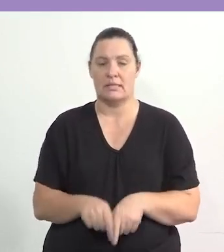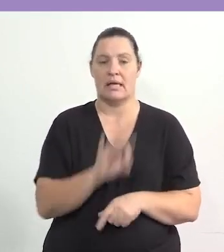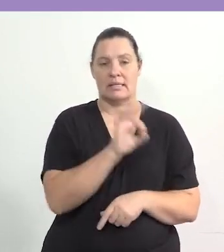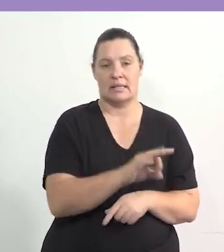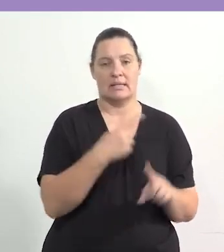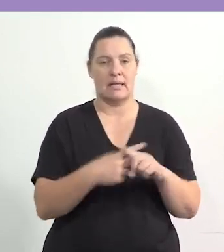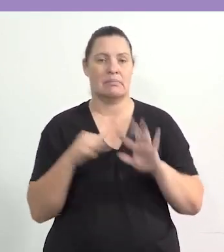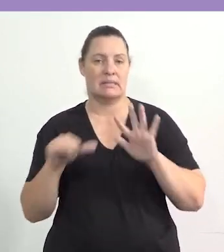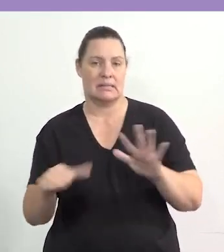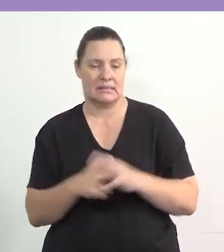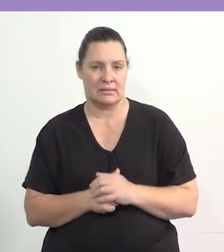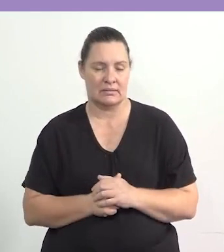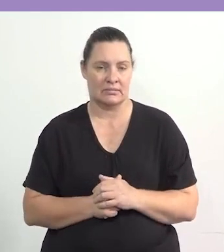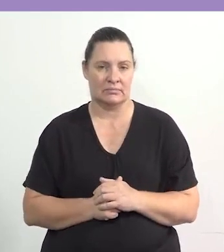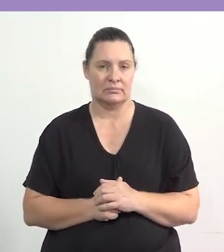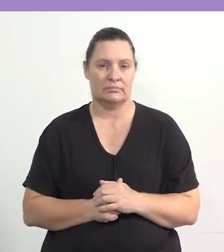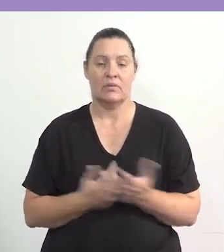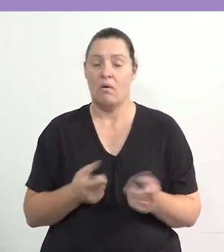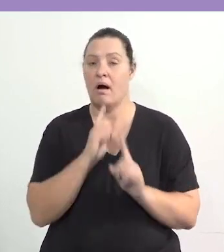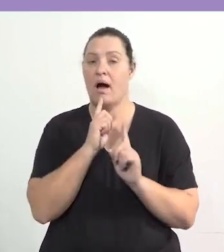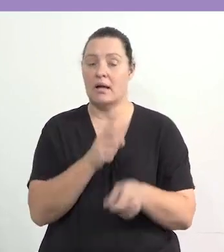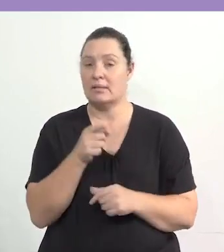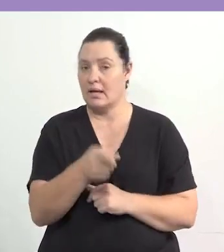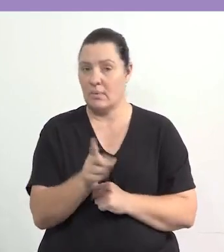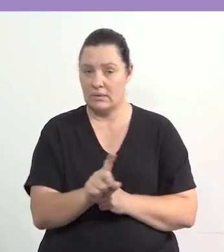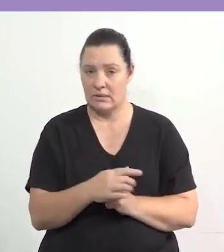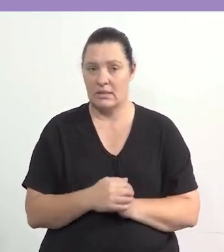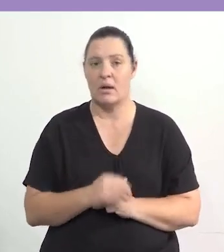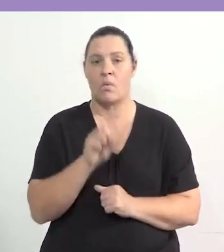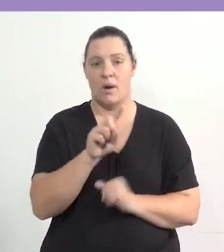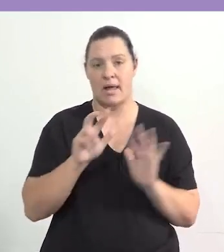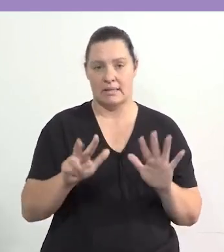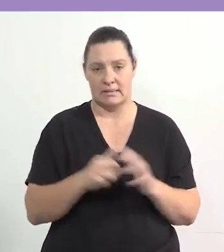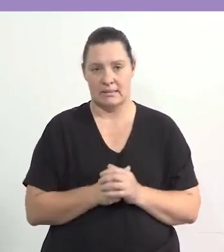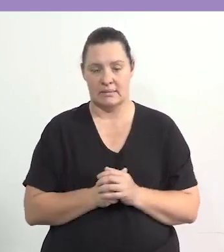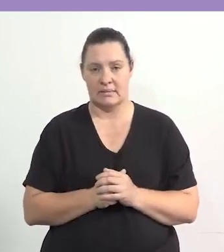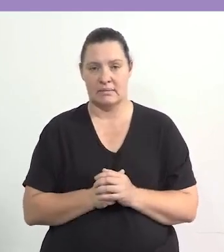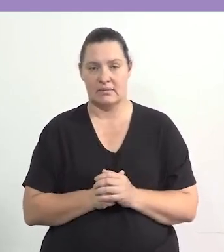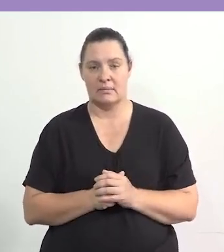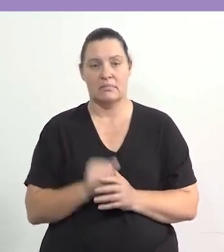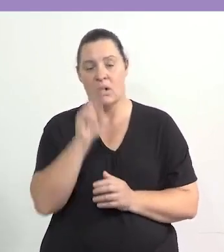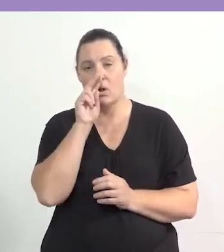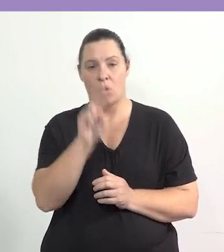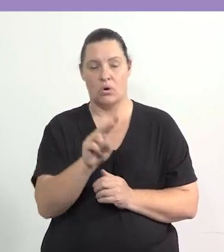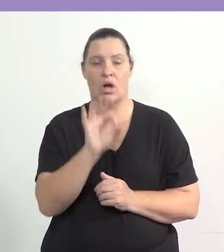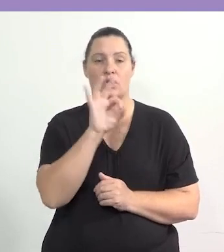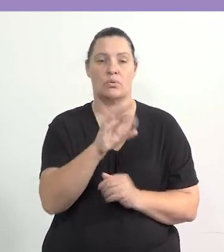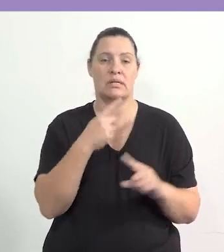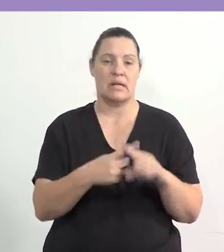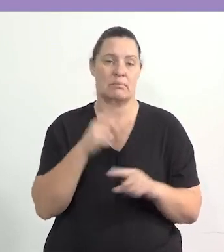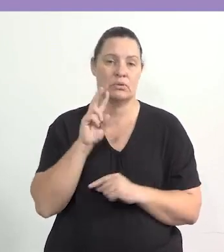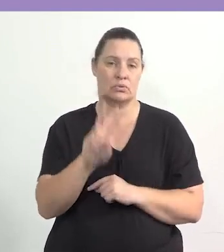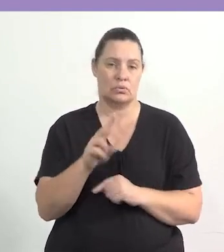be calculated as 3 times 6. And our answer there is 18. Let's look at